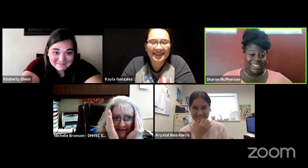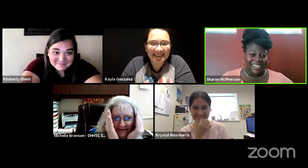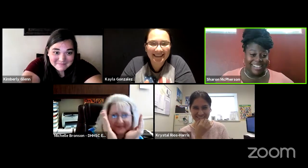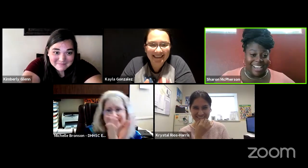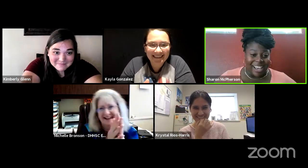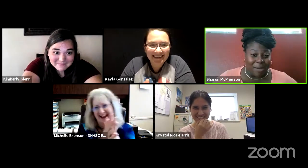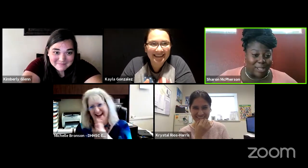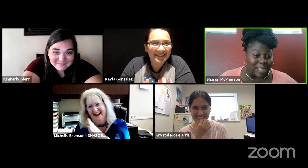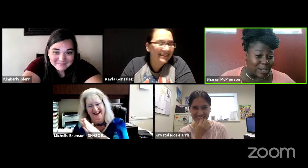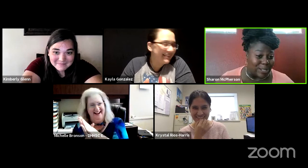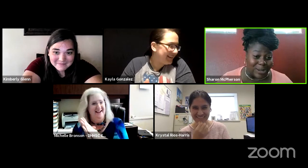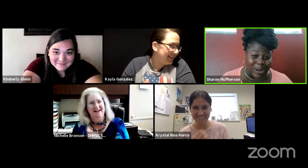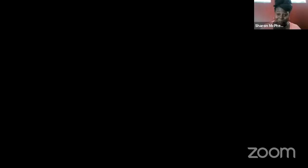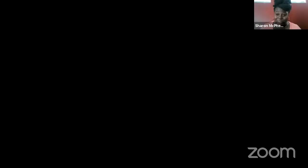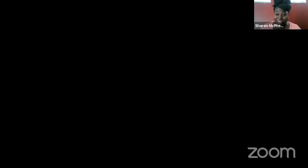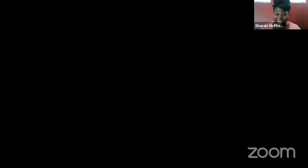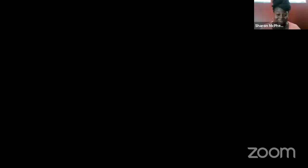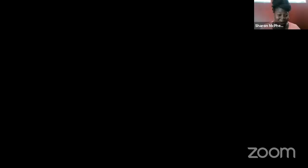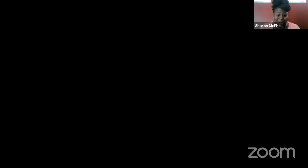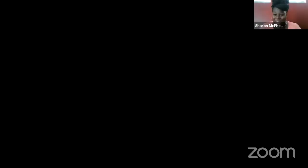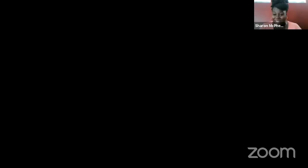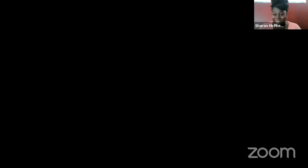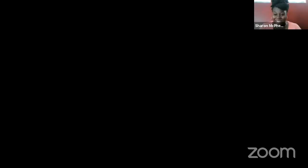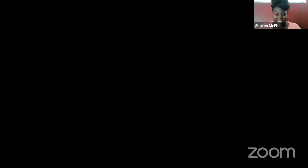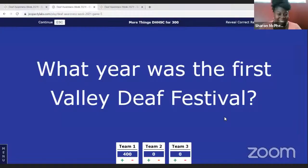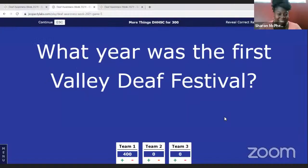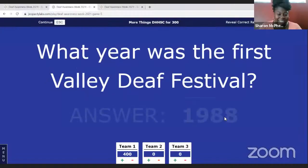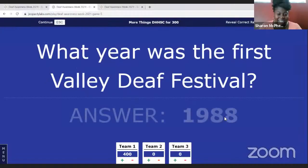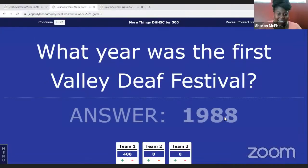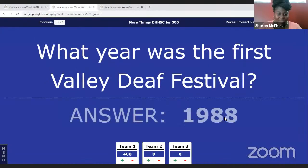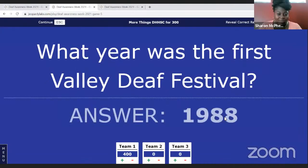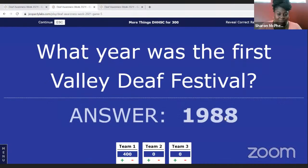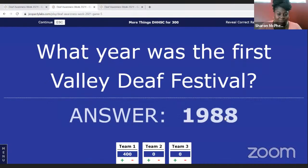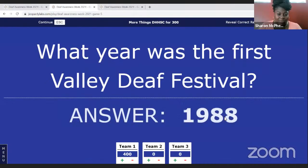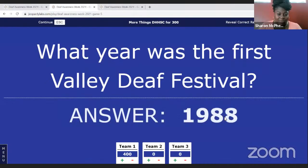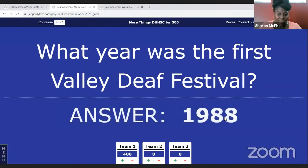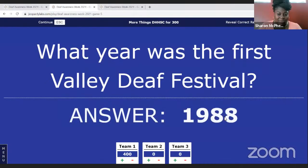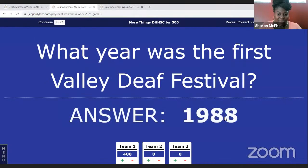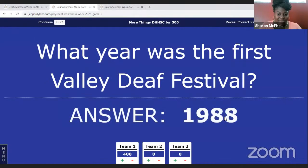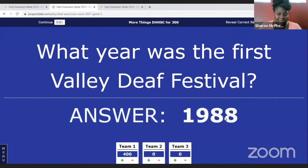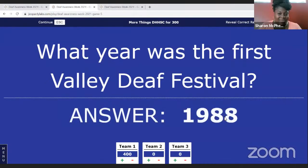is. Michelle's nervous, oh.